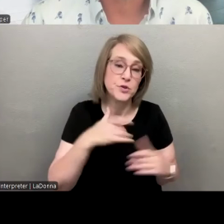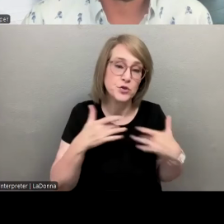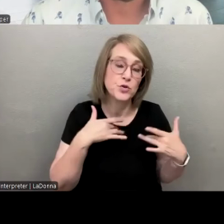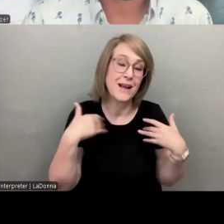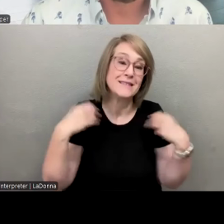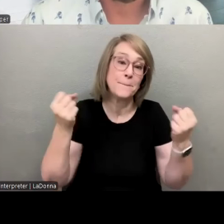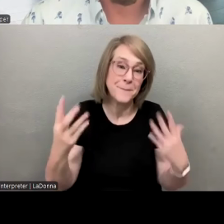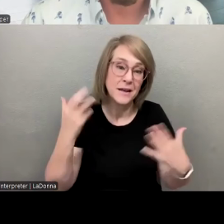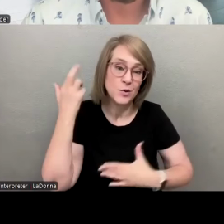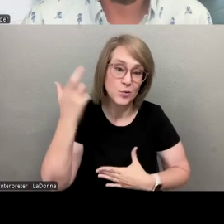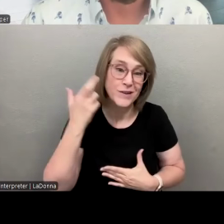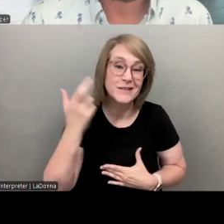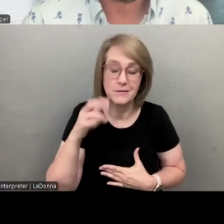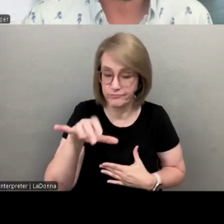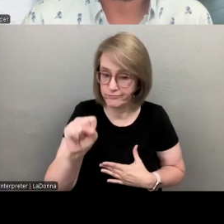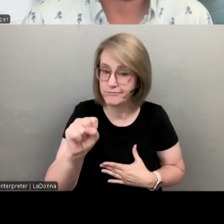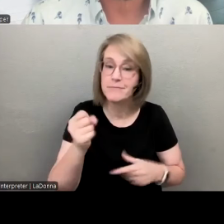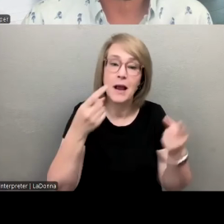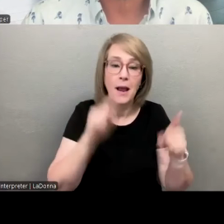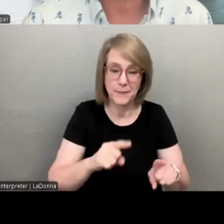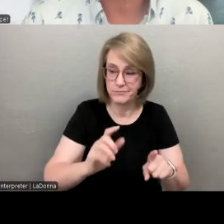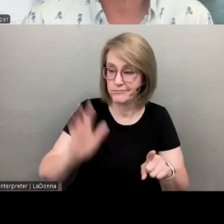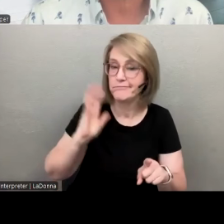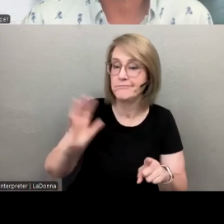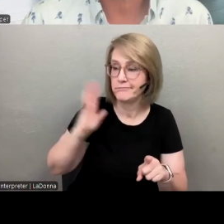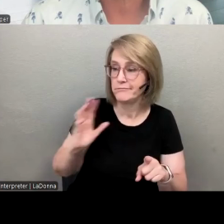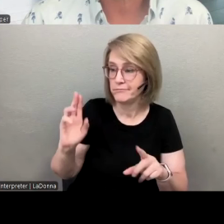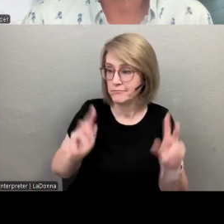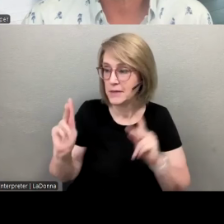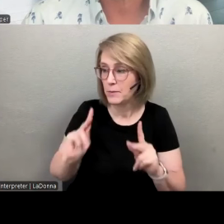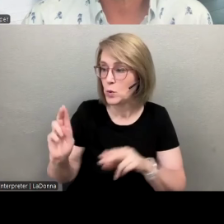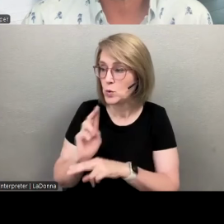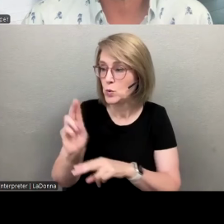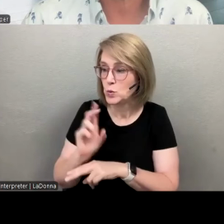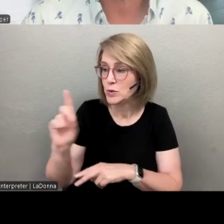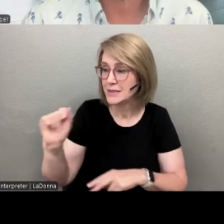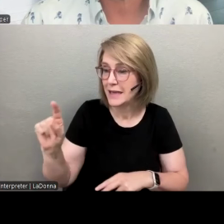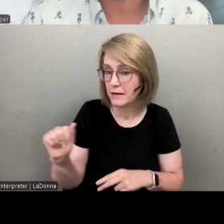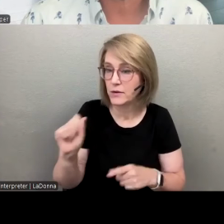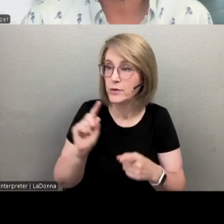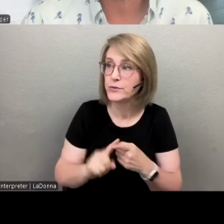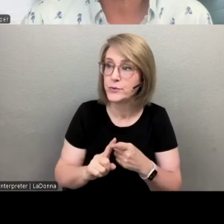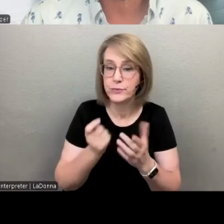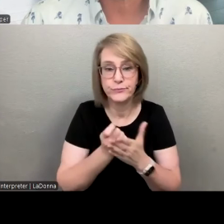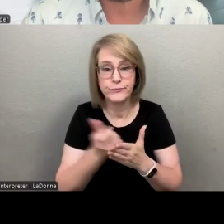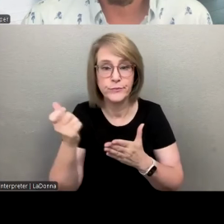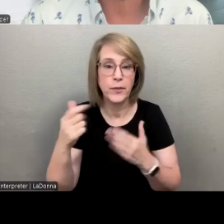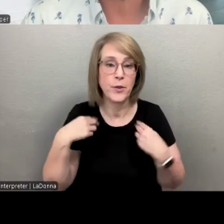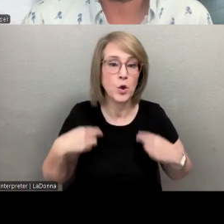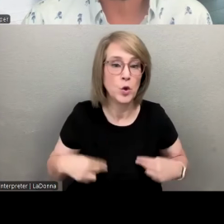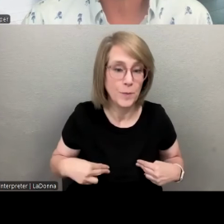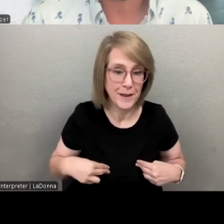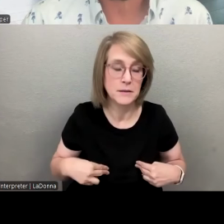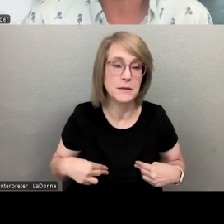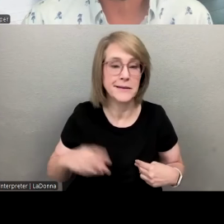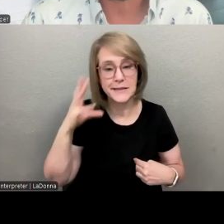because it has done that at times where people have used data in a way to essentially take the humanity out of people, right? And to sort